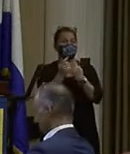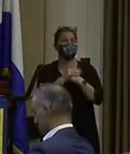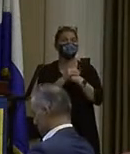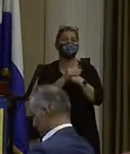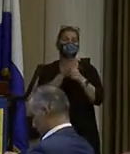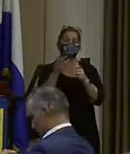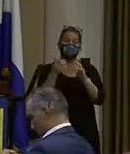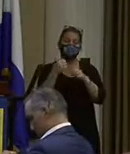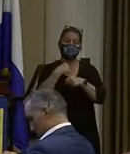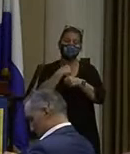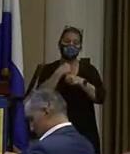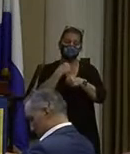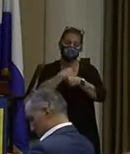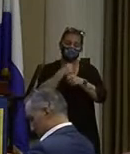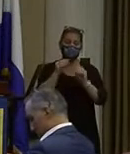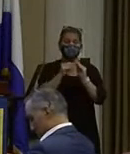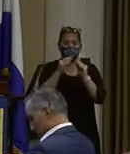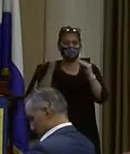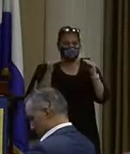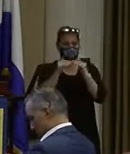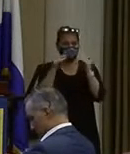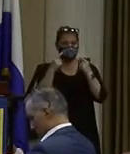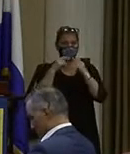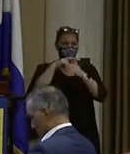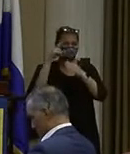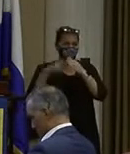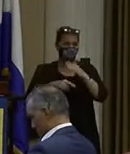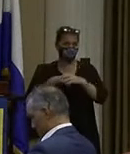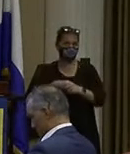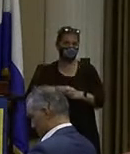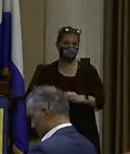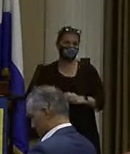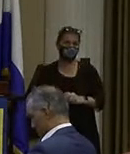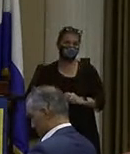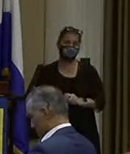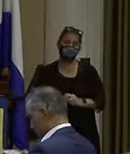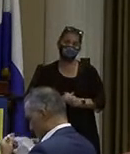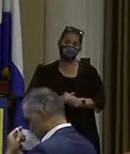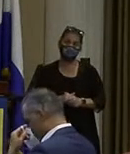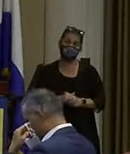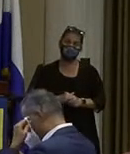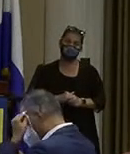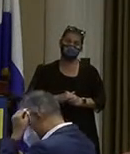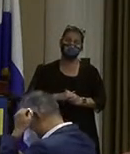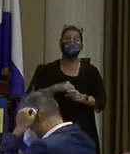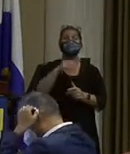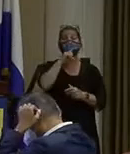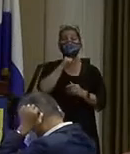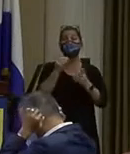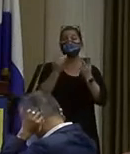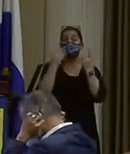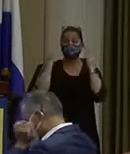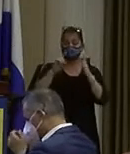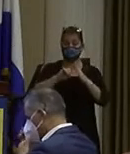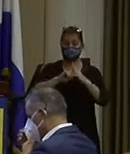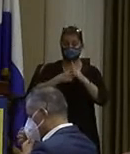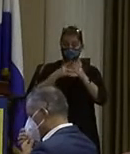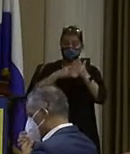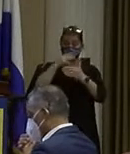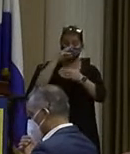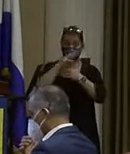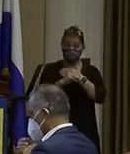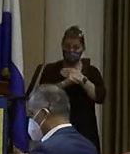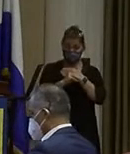thereby produces more equitable outcomes in health through the focus on social determinants of health. Age-friendly initiatives, at